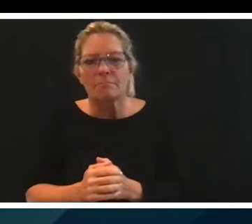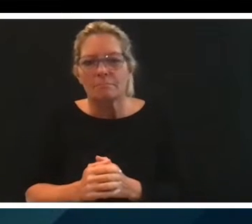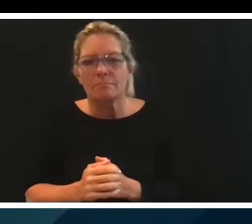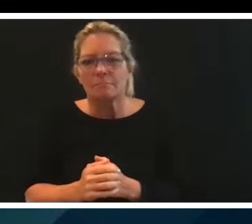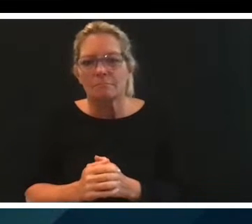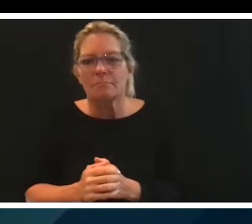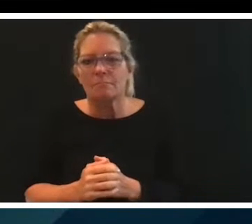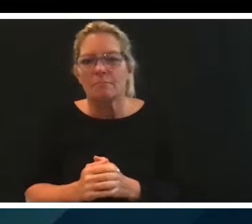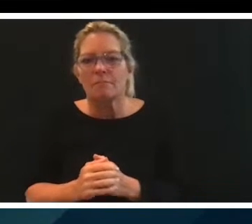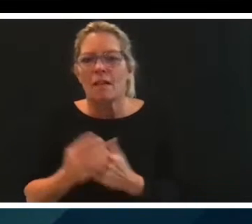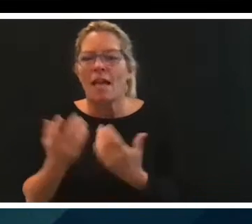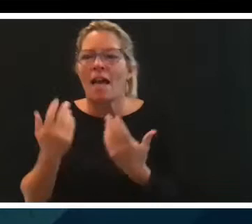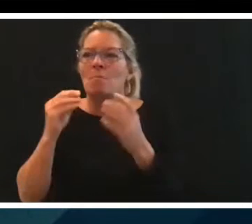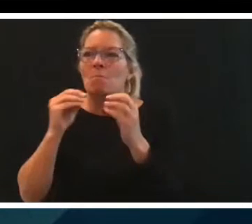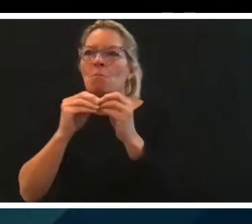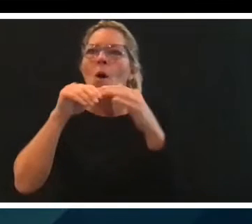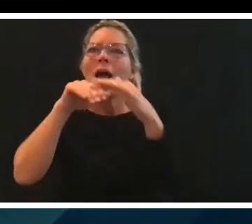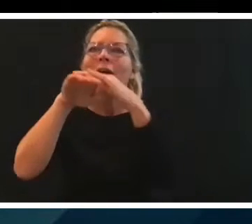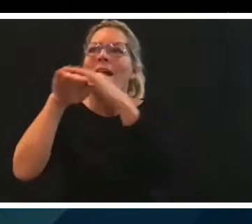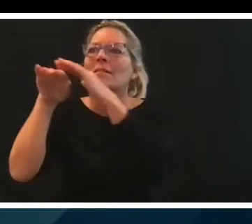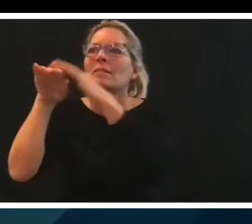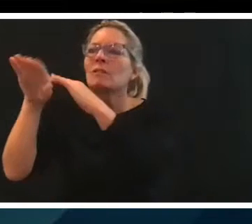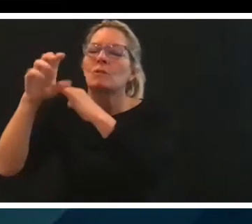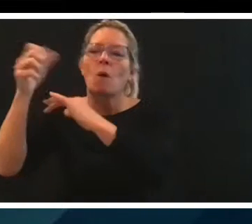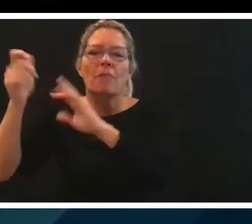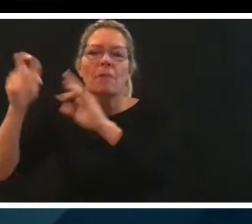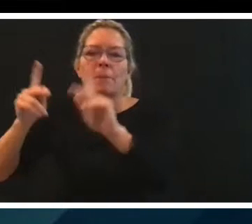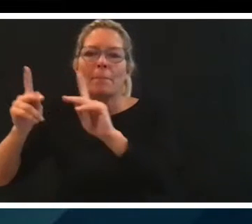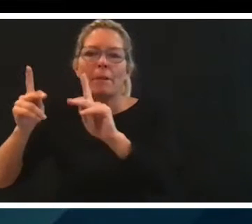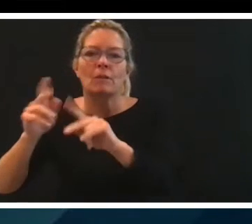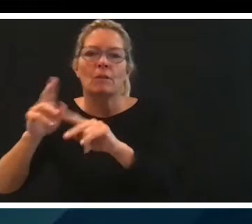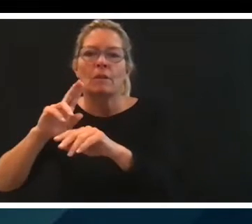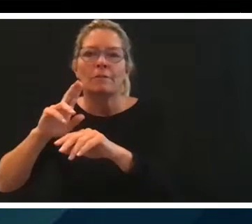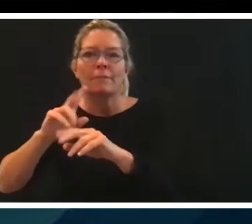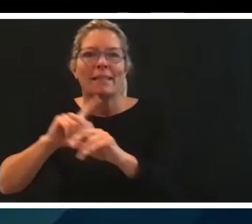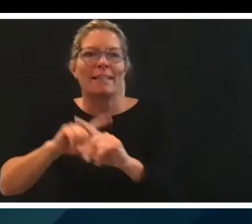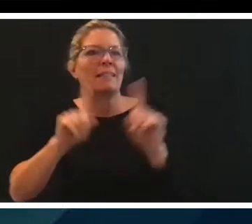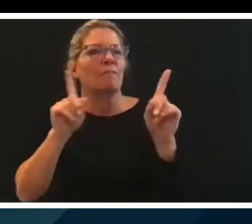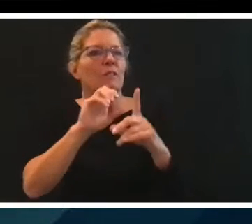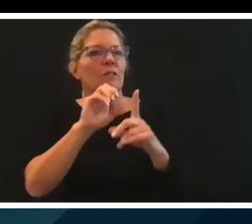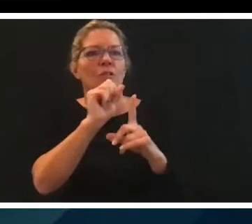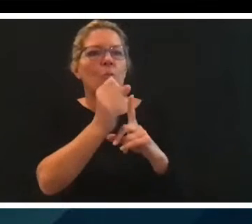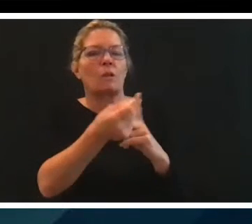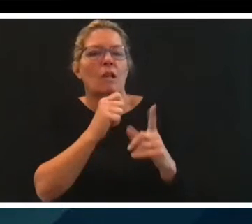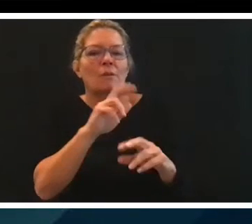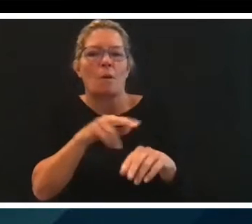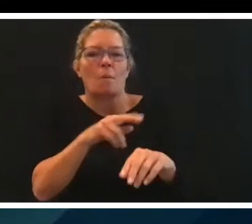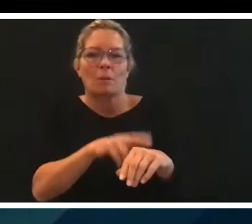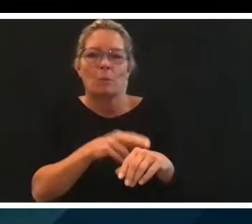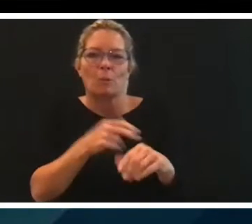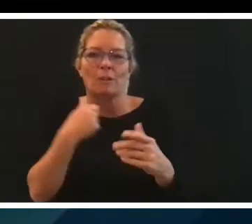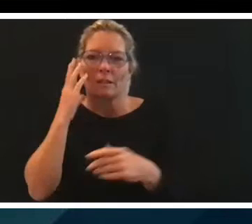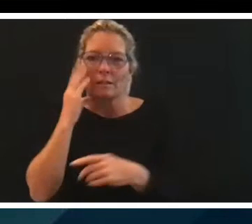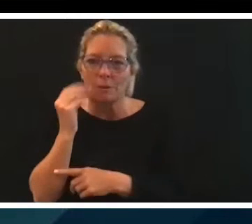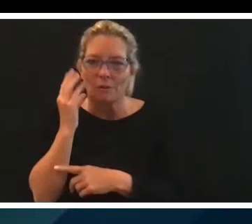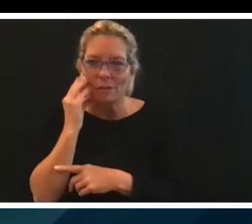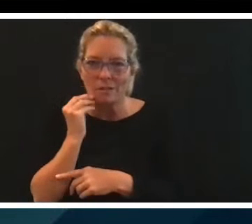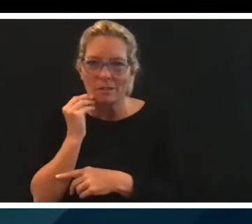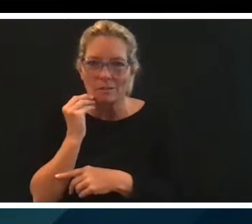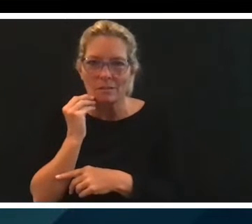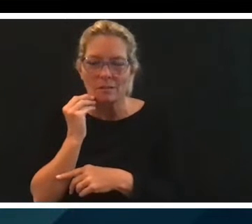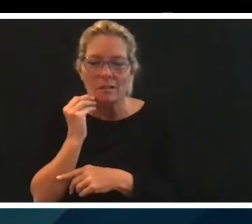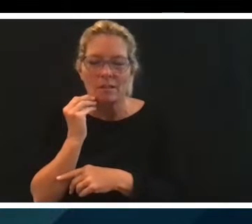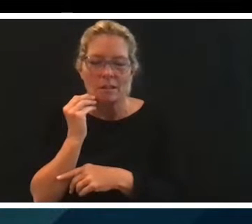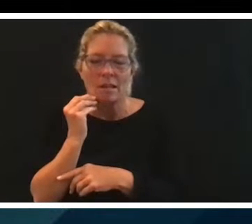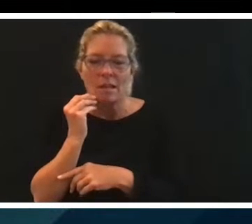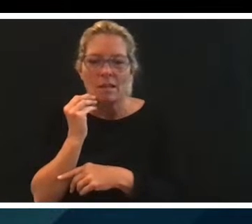to a lot more people and things than I would have in a different situation. And it made up for how rough a lot